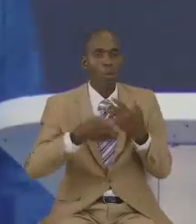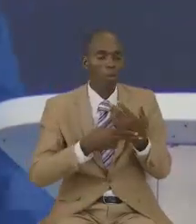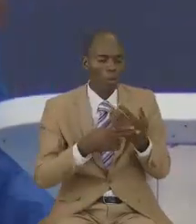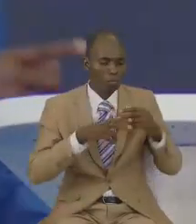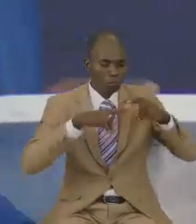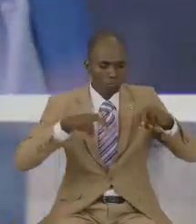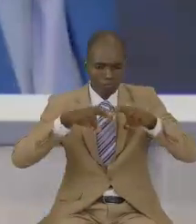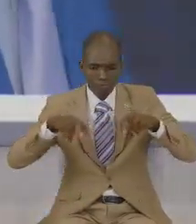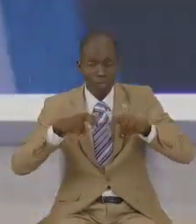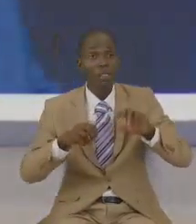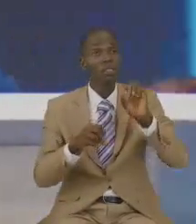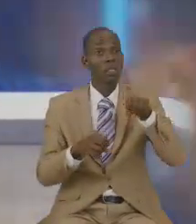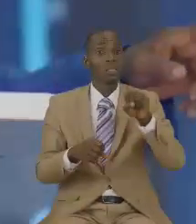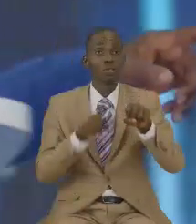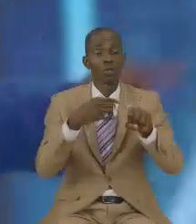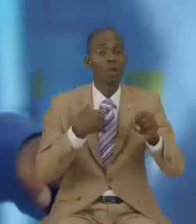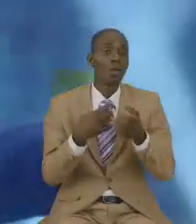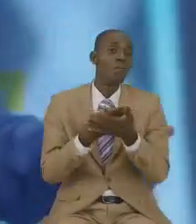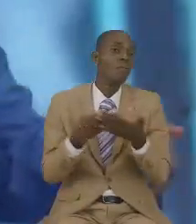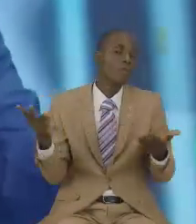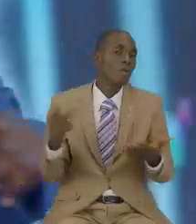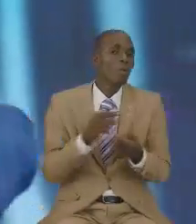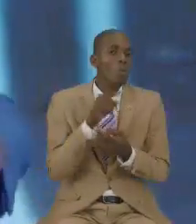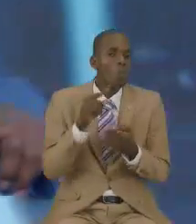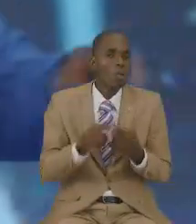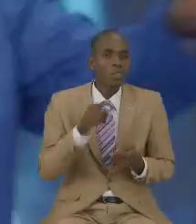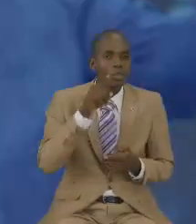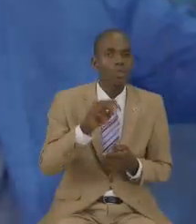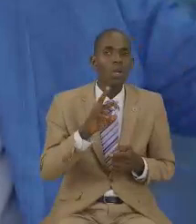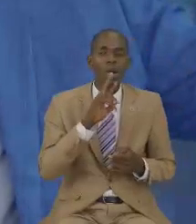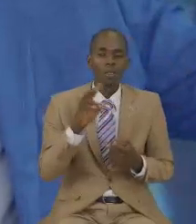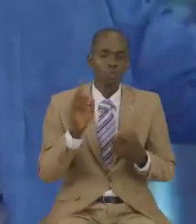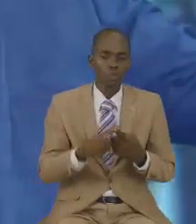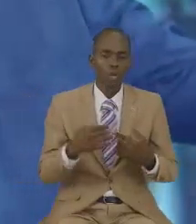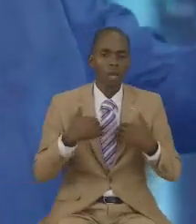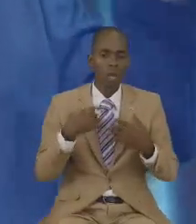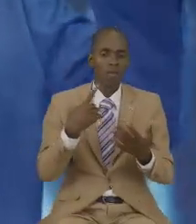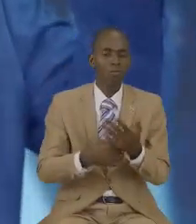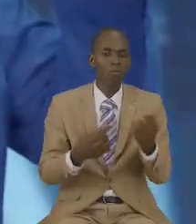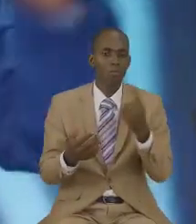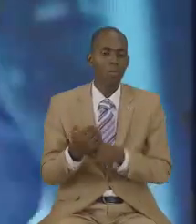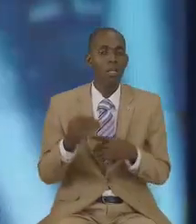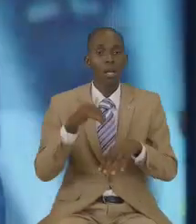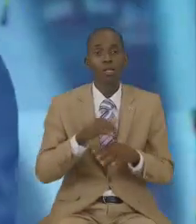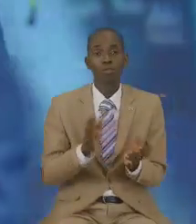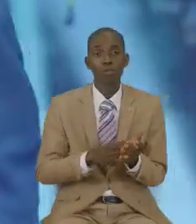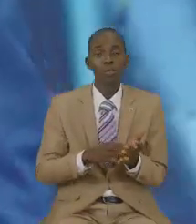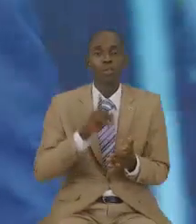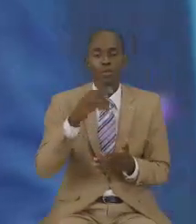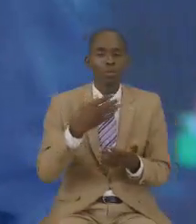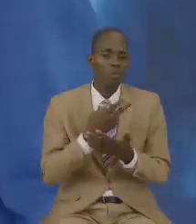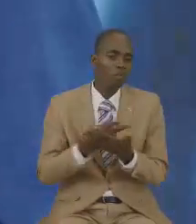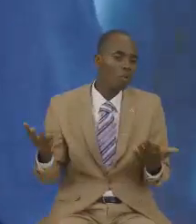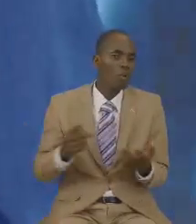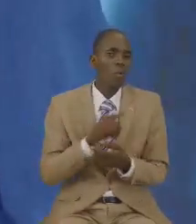memory, said, yes, you failed when you were to have debate at school. Okay. You failed